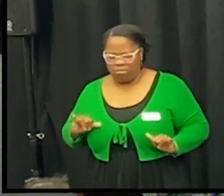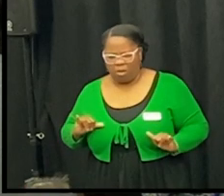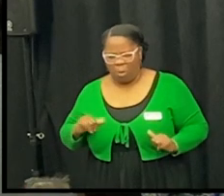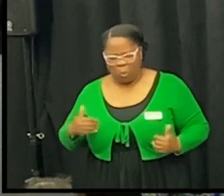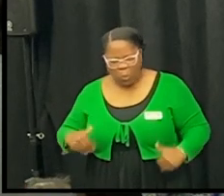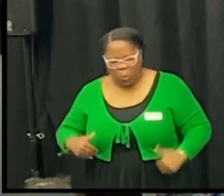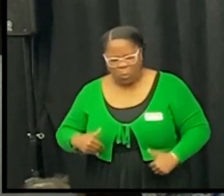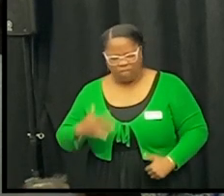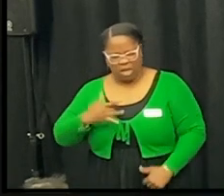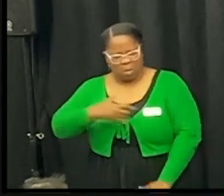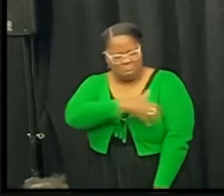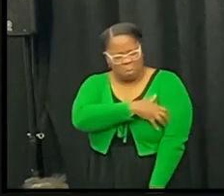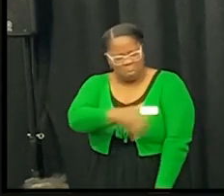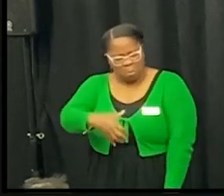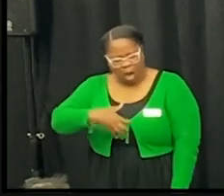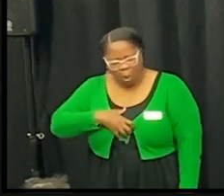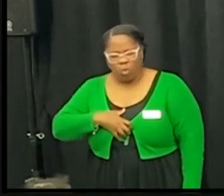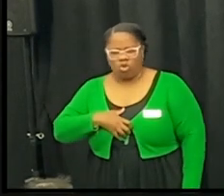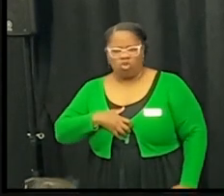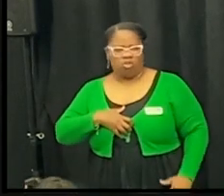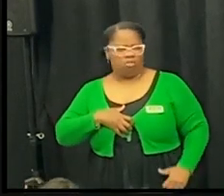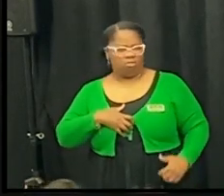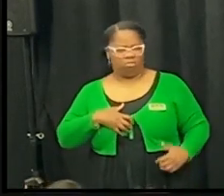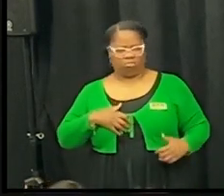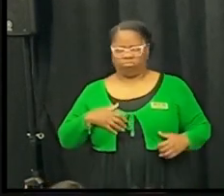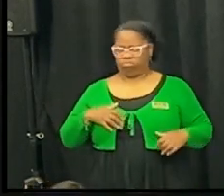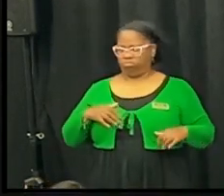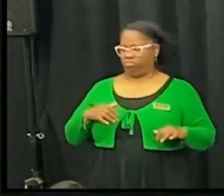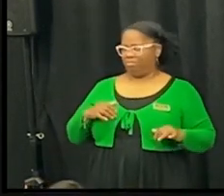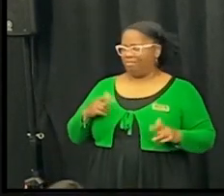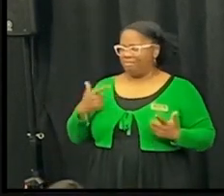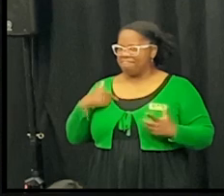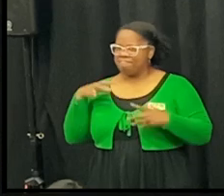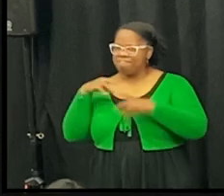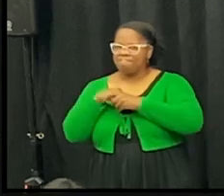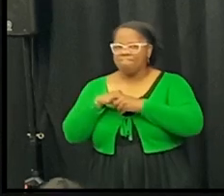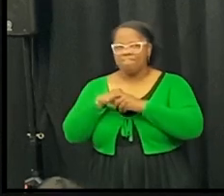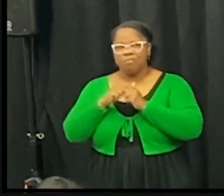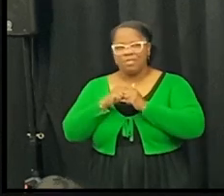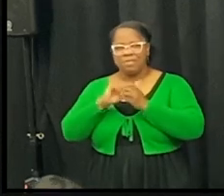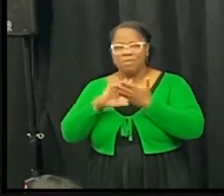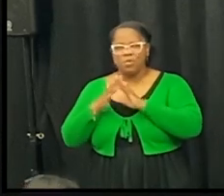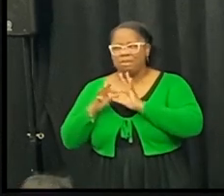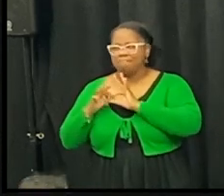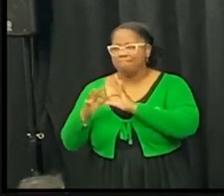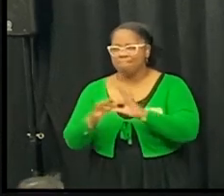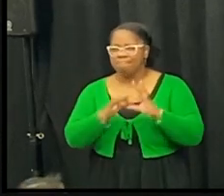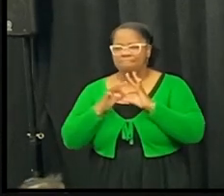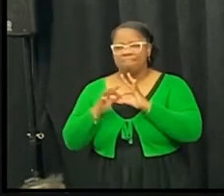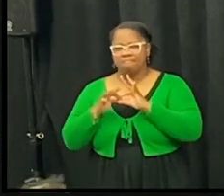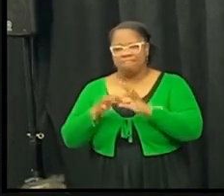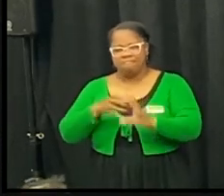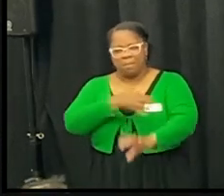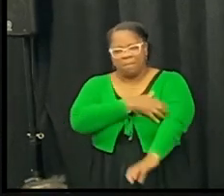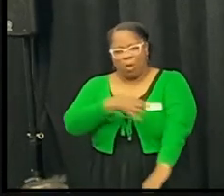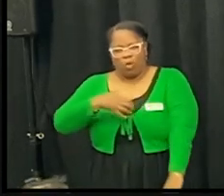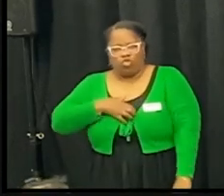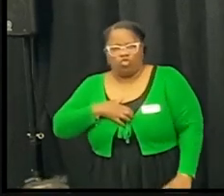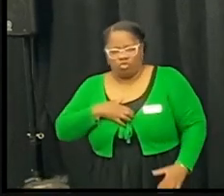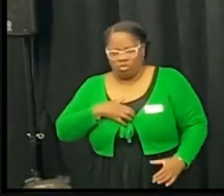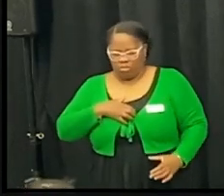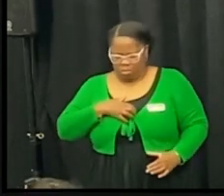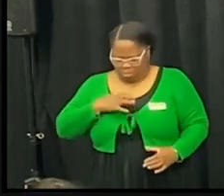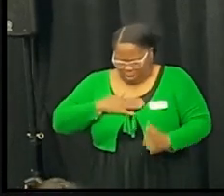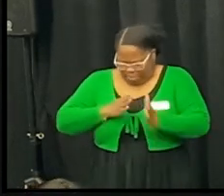It empowers you to, you know, to be a part of a community. It empowers you to do the things that you're passionate